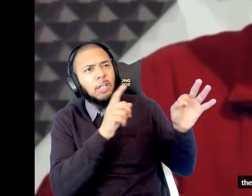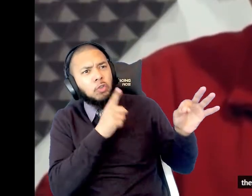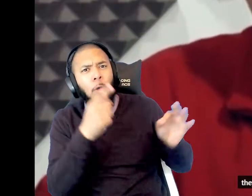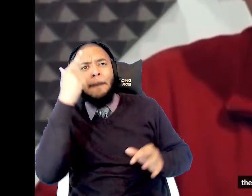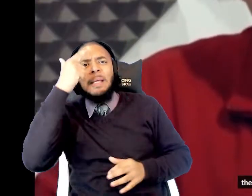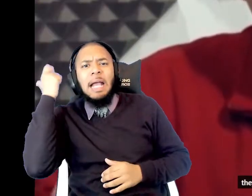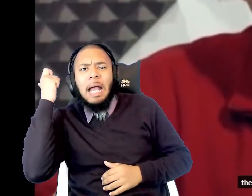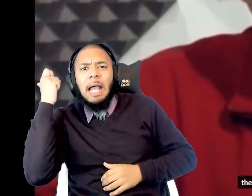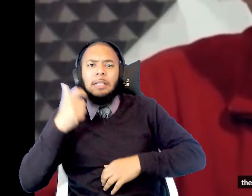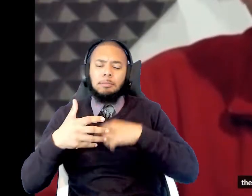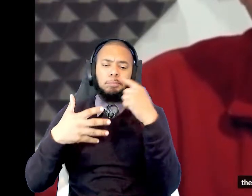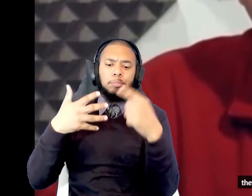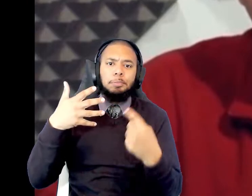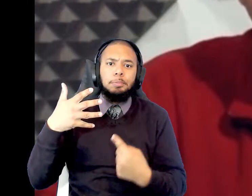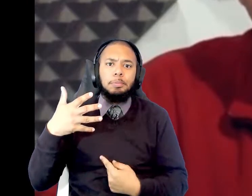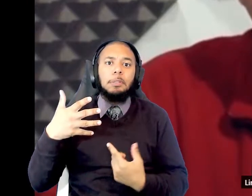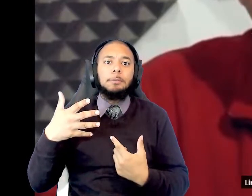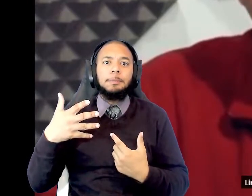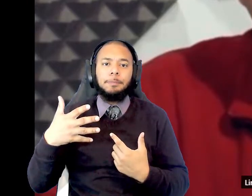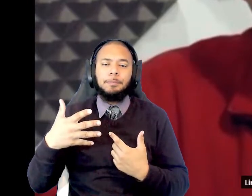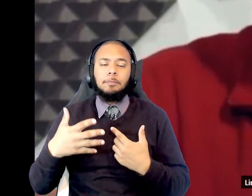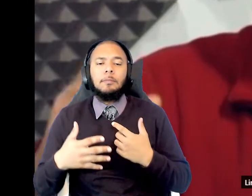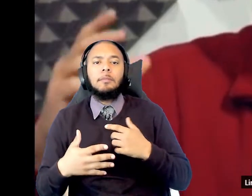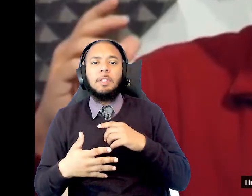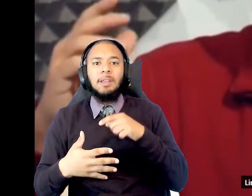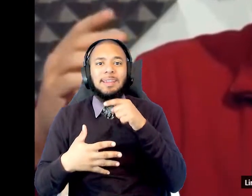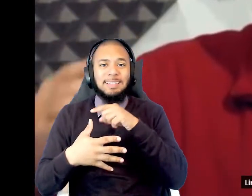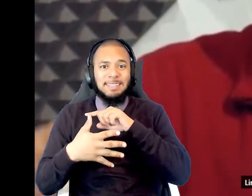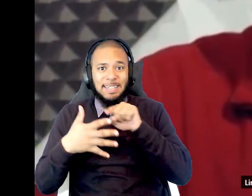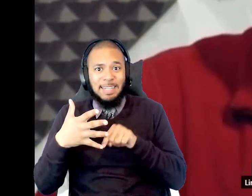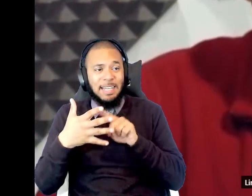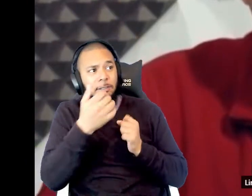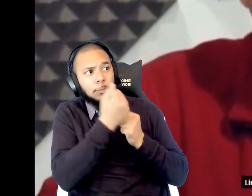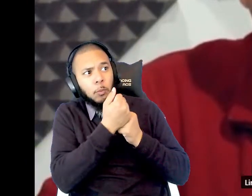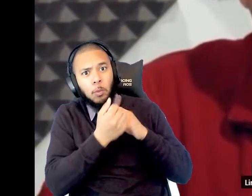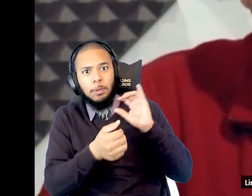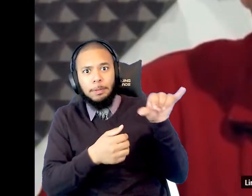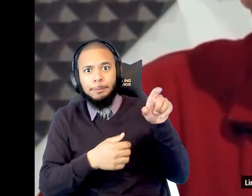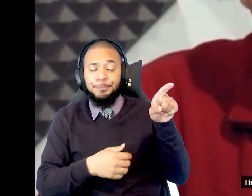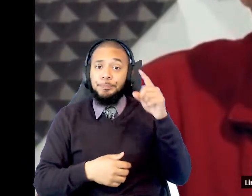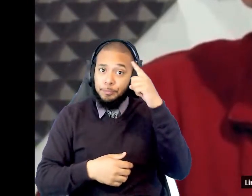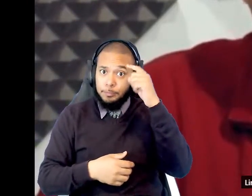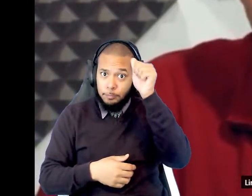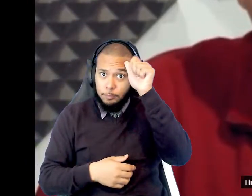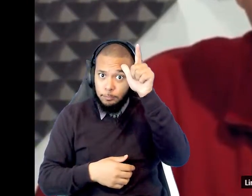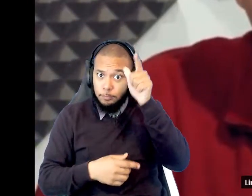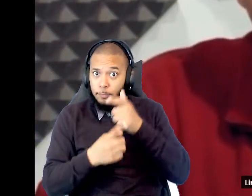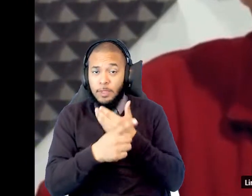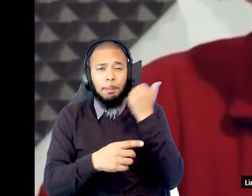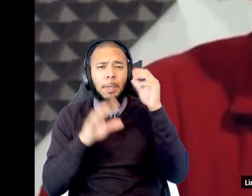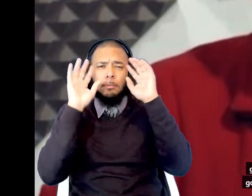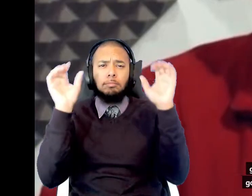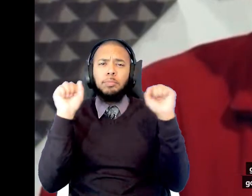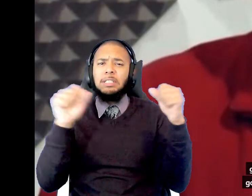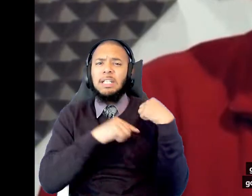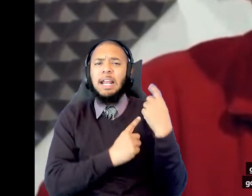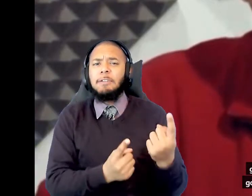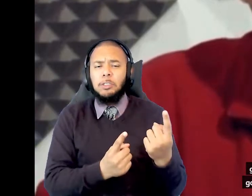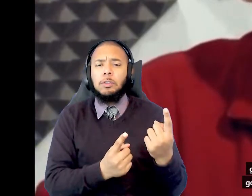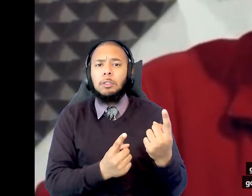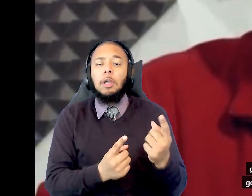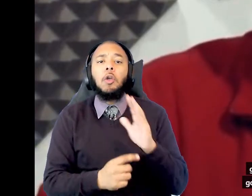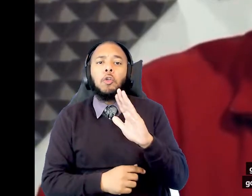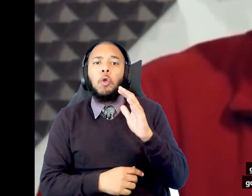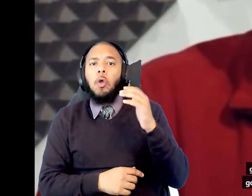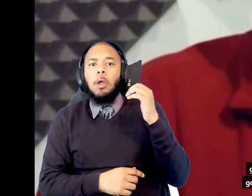support directly the thesis statement. All right? So if you think Abraham Lincoln is the best president, you're going to have a reason